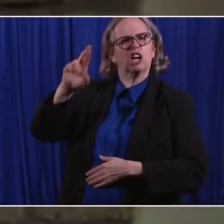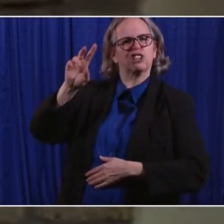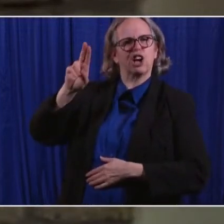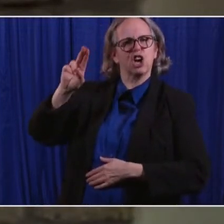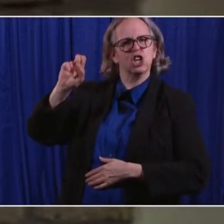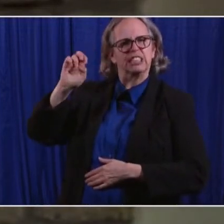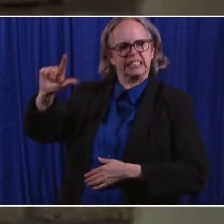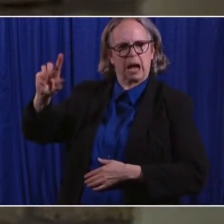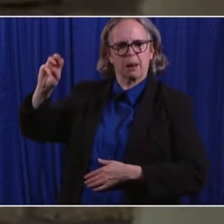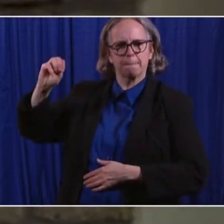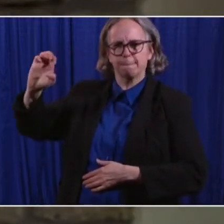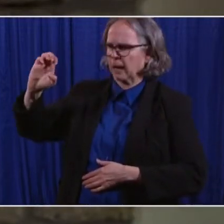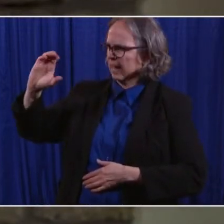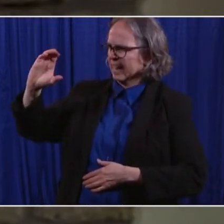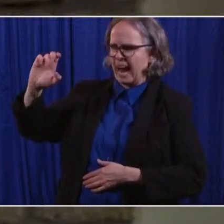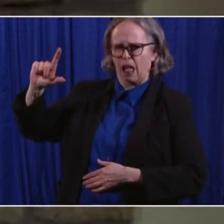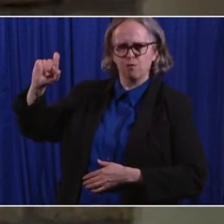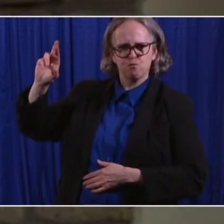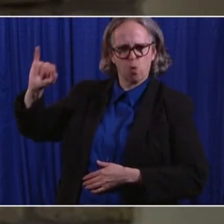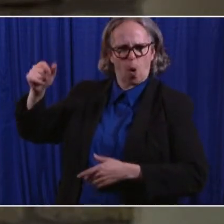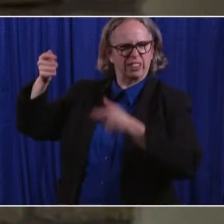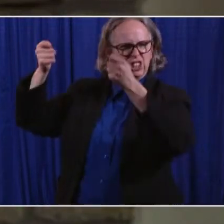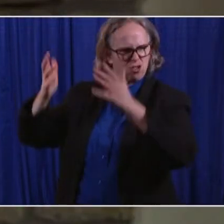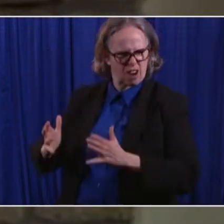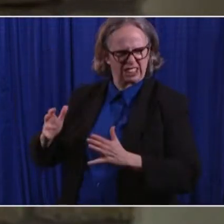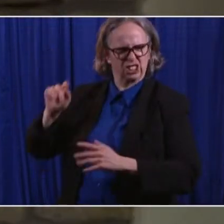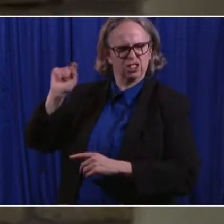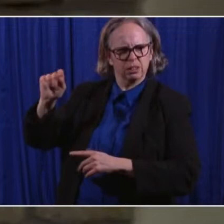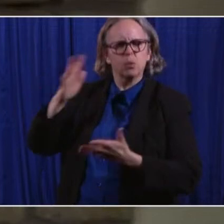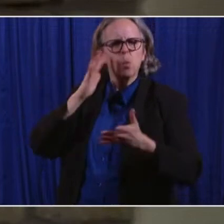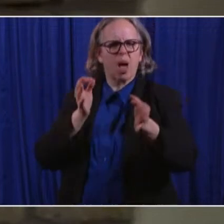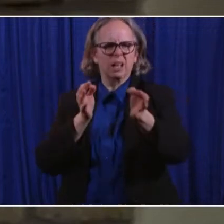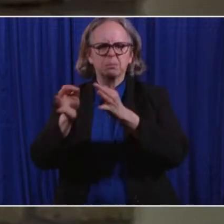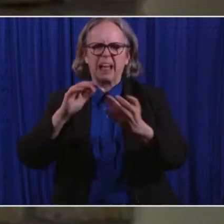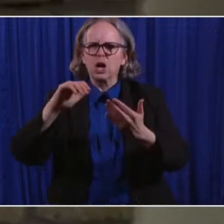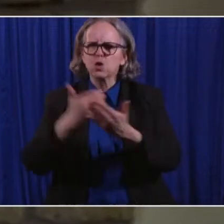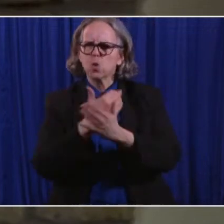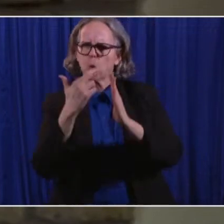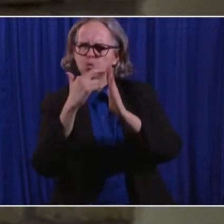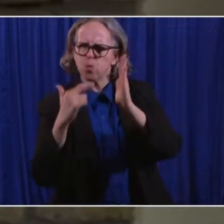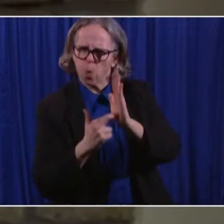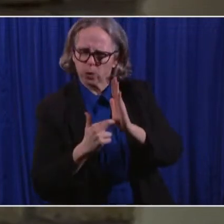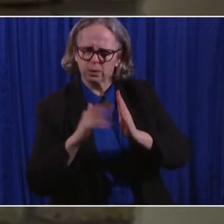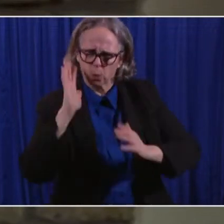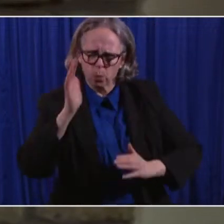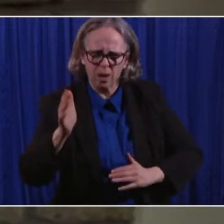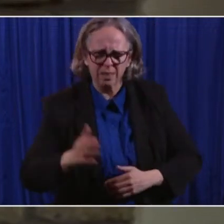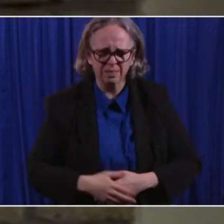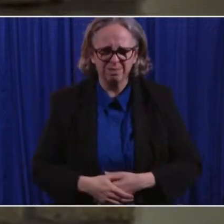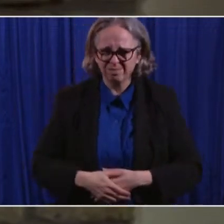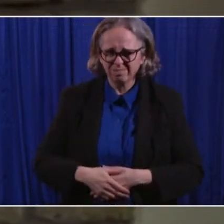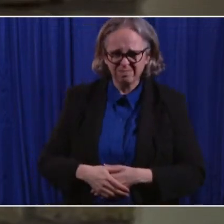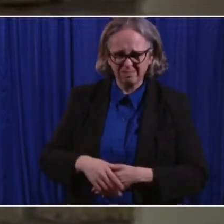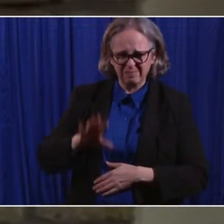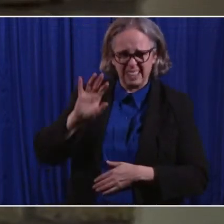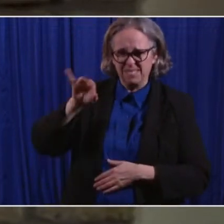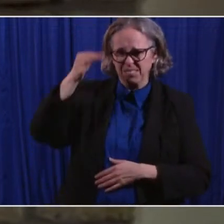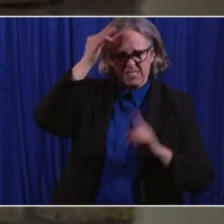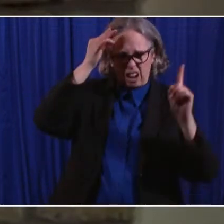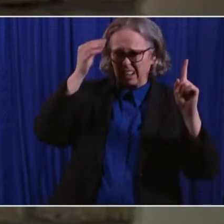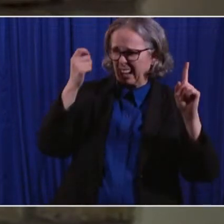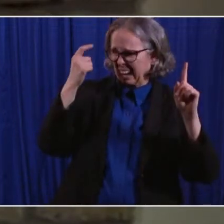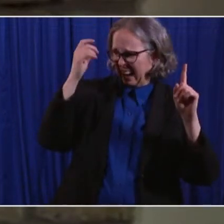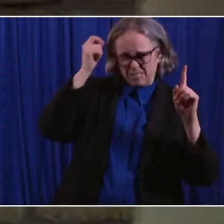So again, Director, new rules, new guidelines from the federal government just out this week